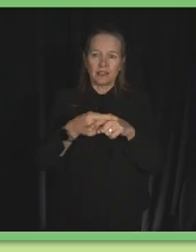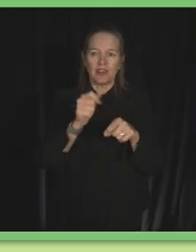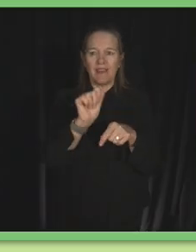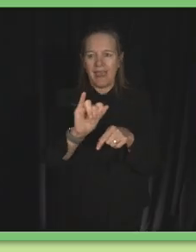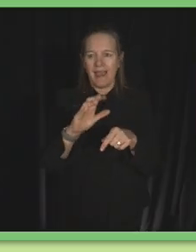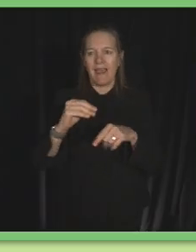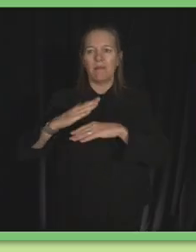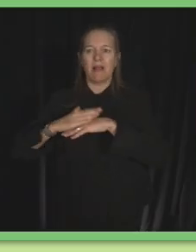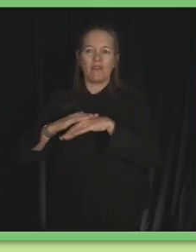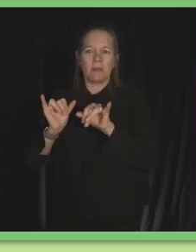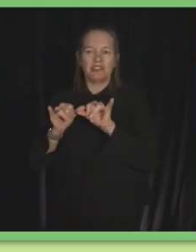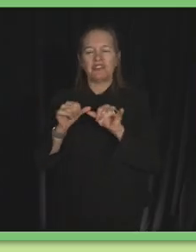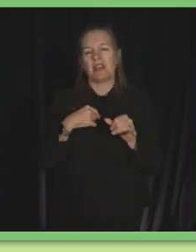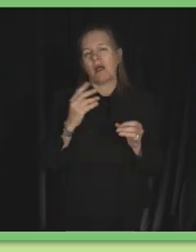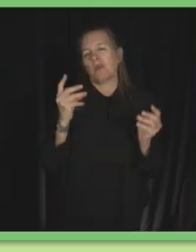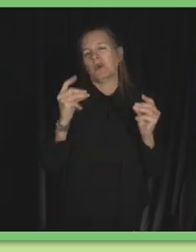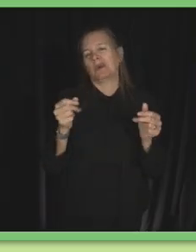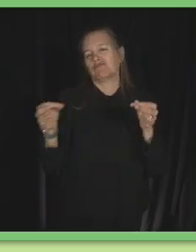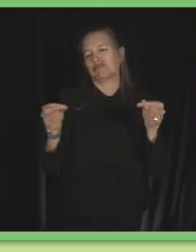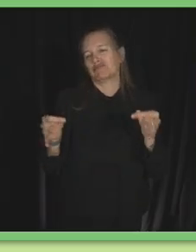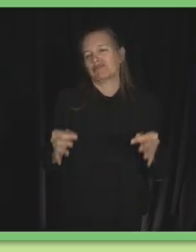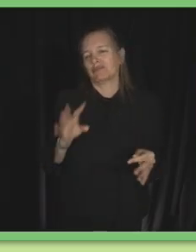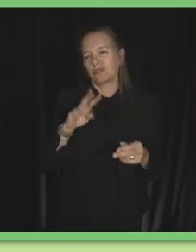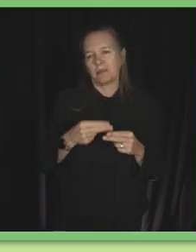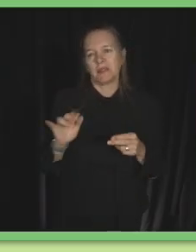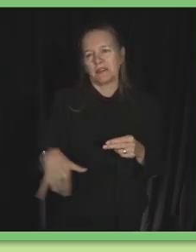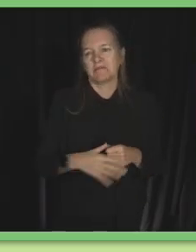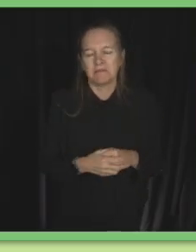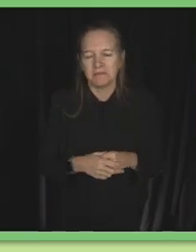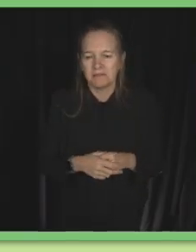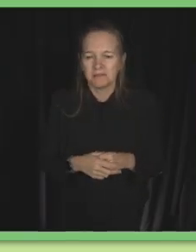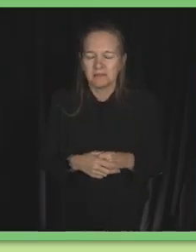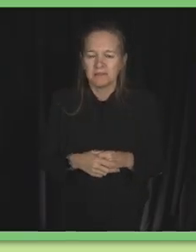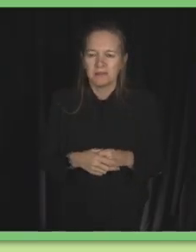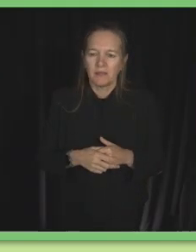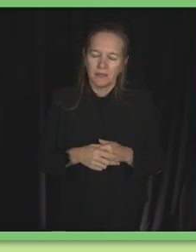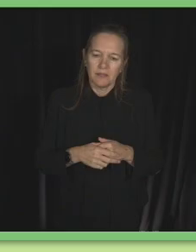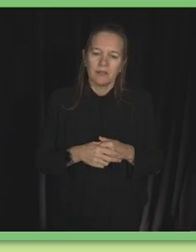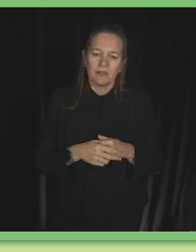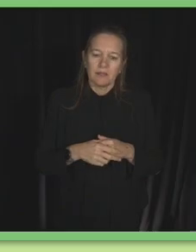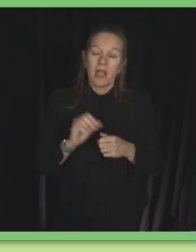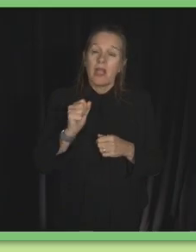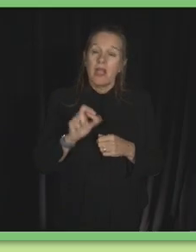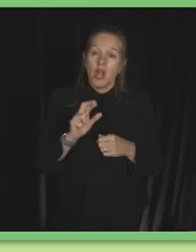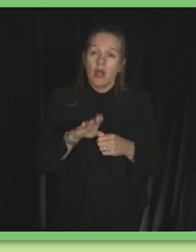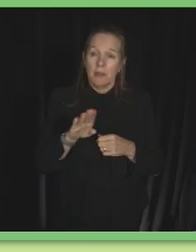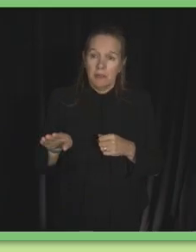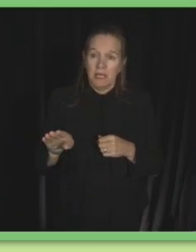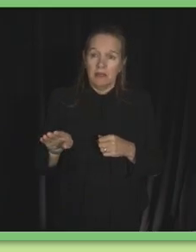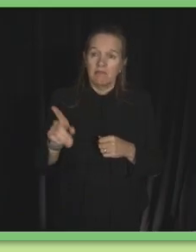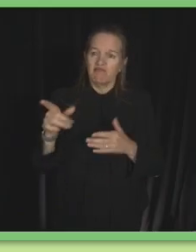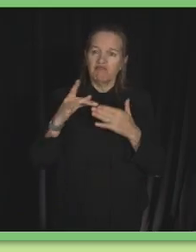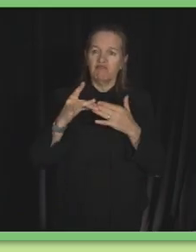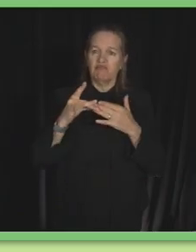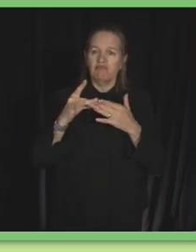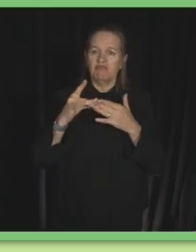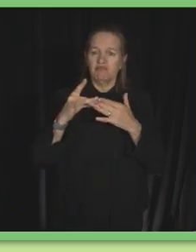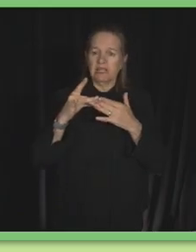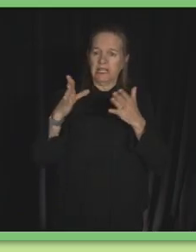platform engineering, so let's do a quick teaser there. I would like to say that Airbnb has been at the leading edge